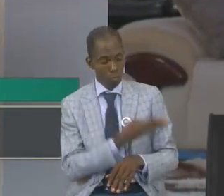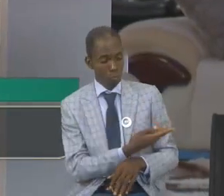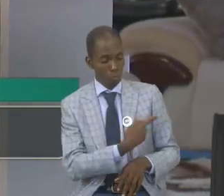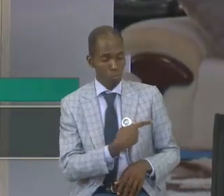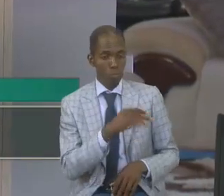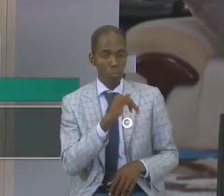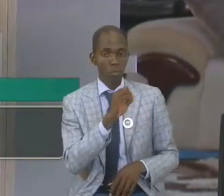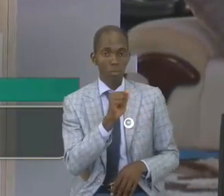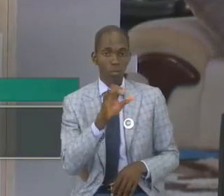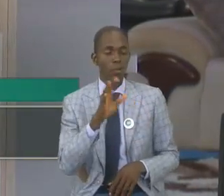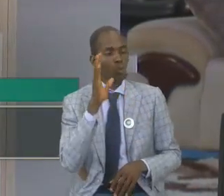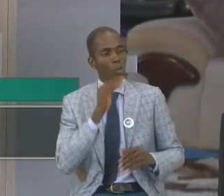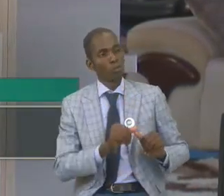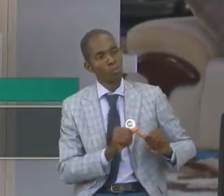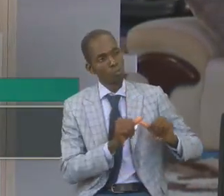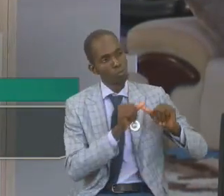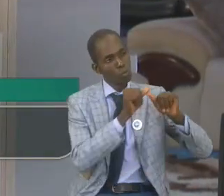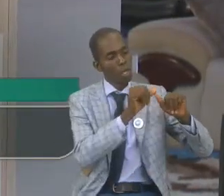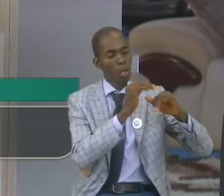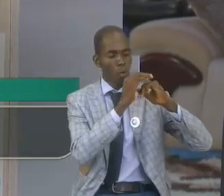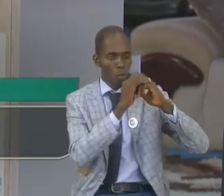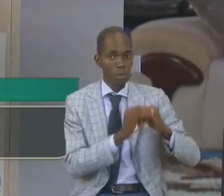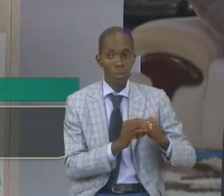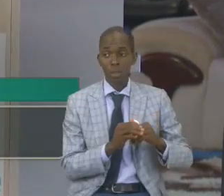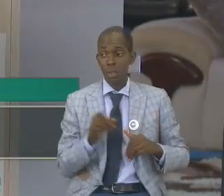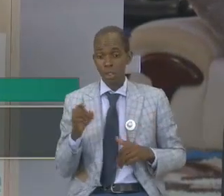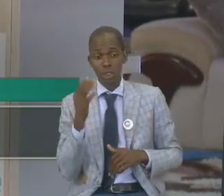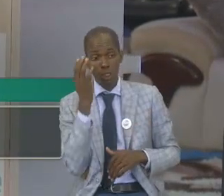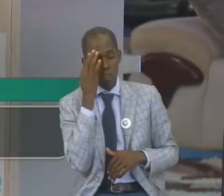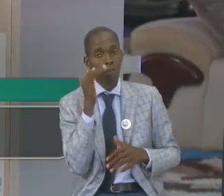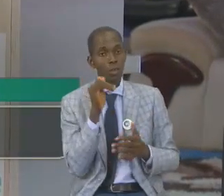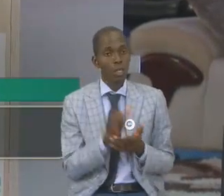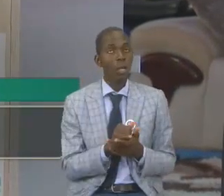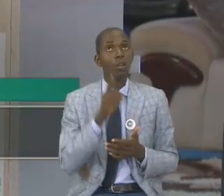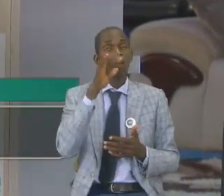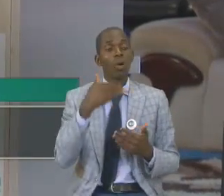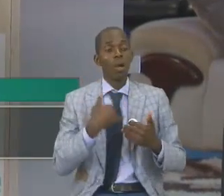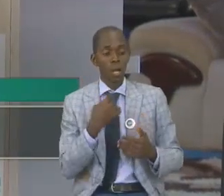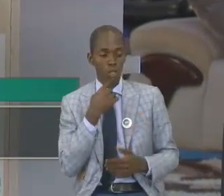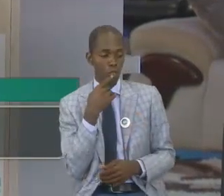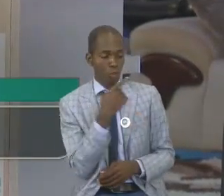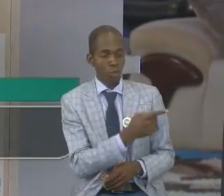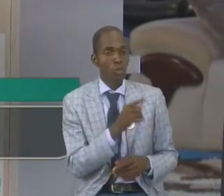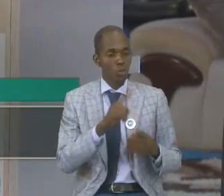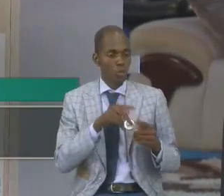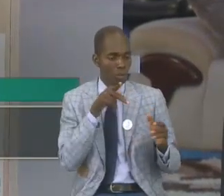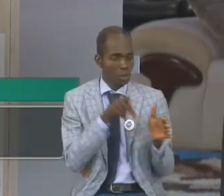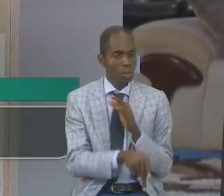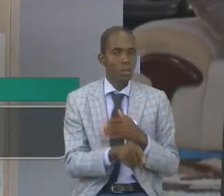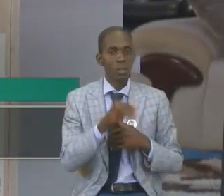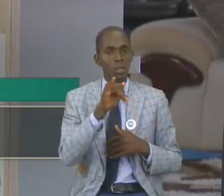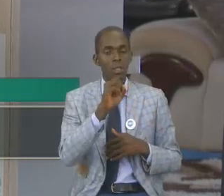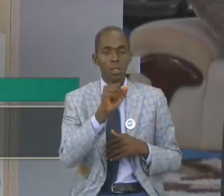go yonder and worship. He knew that God had told him to kill Isaac for